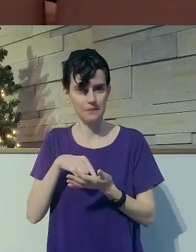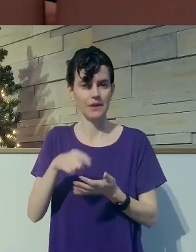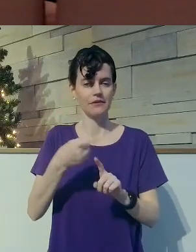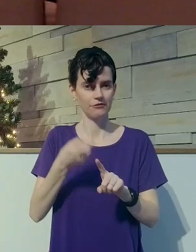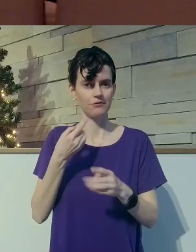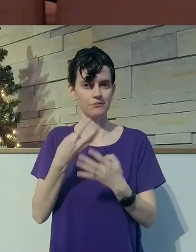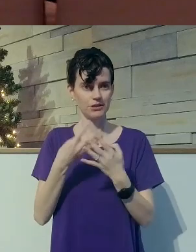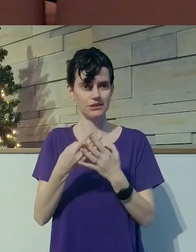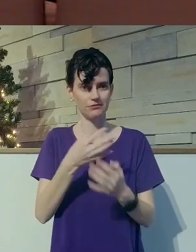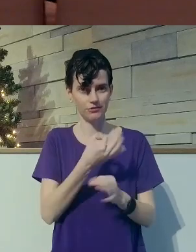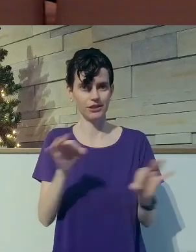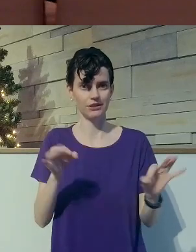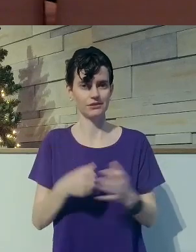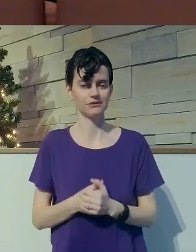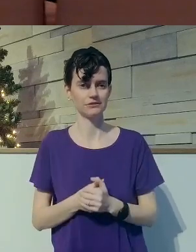debtor's prisons.